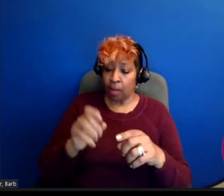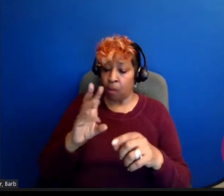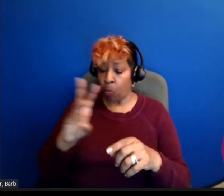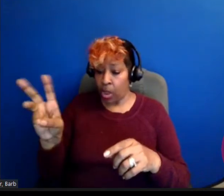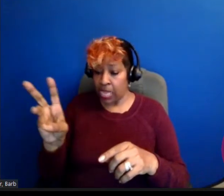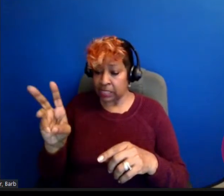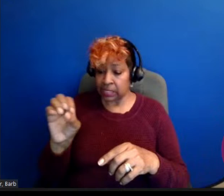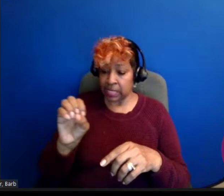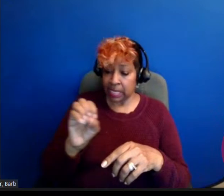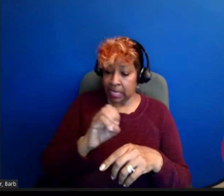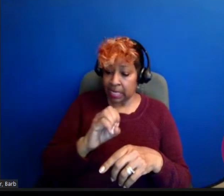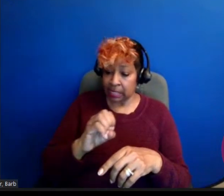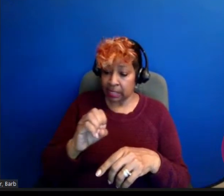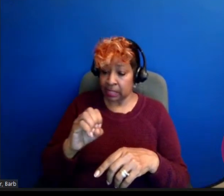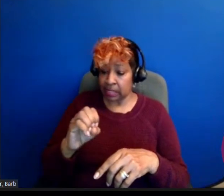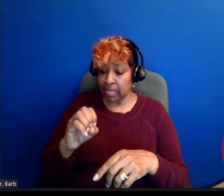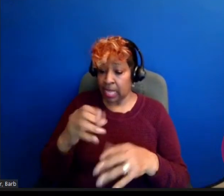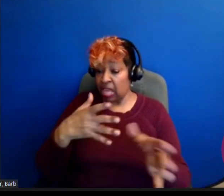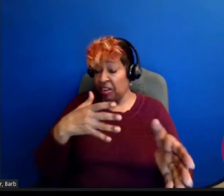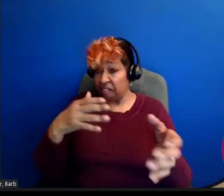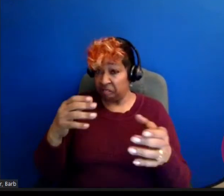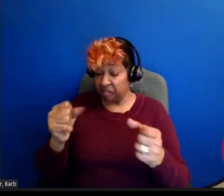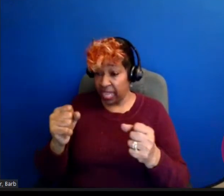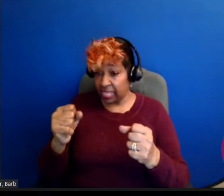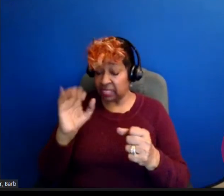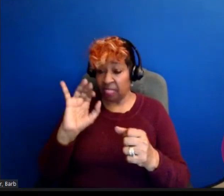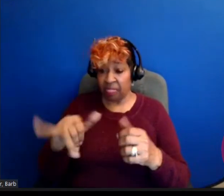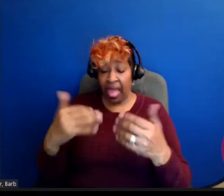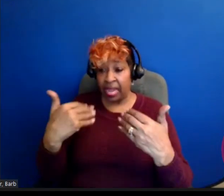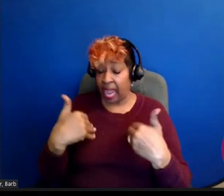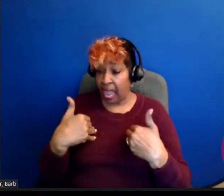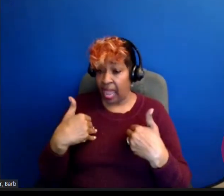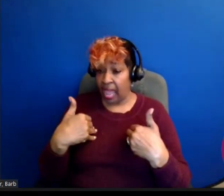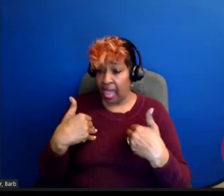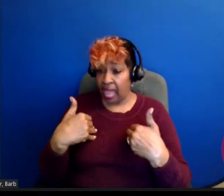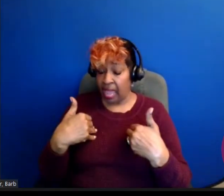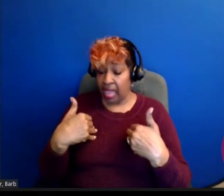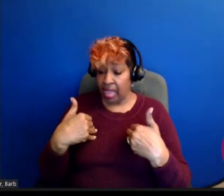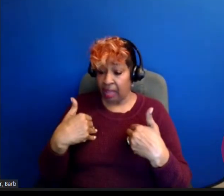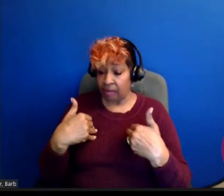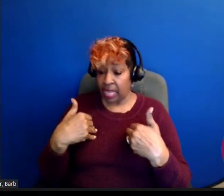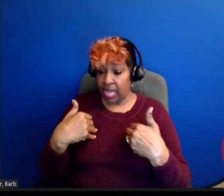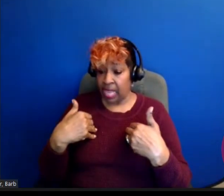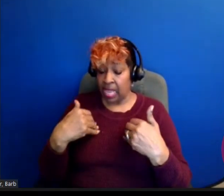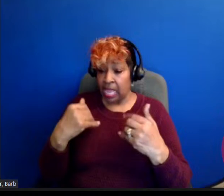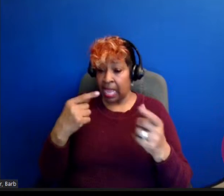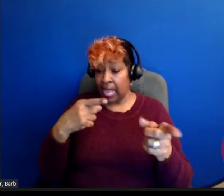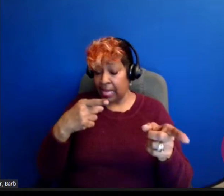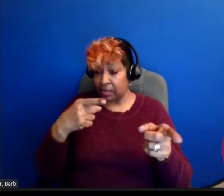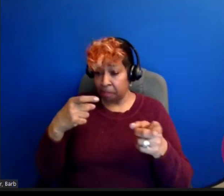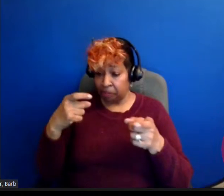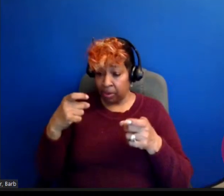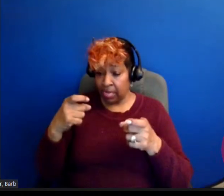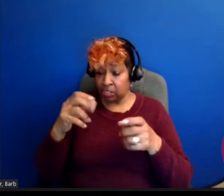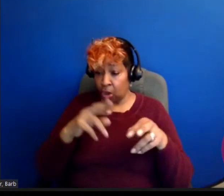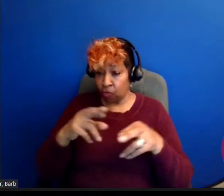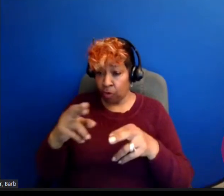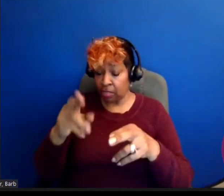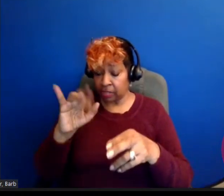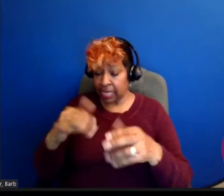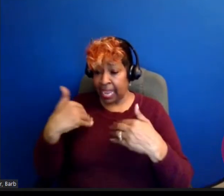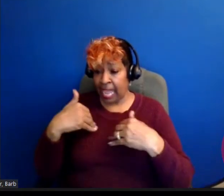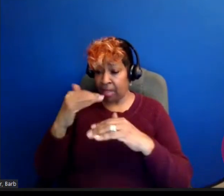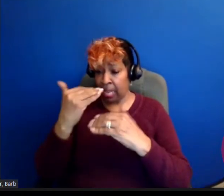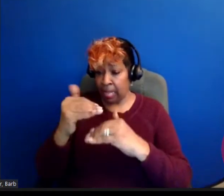fast? That have express routes that have limited stops? Not currently.